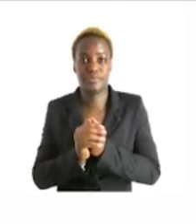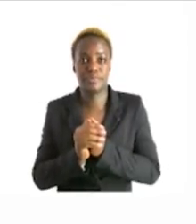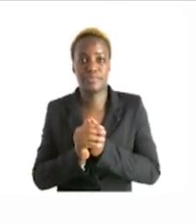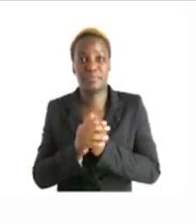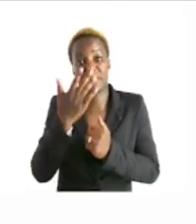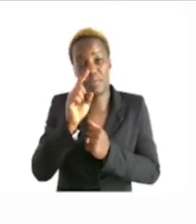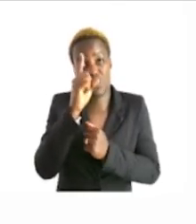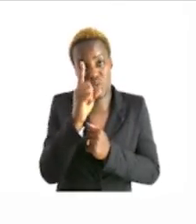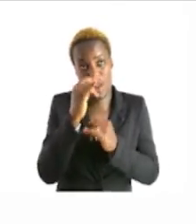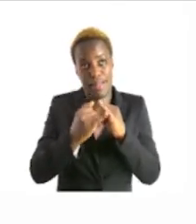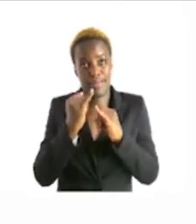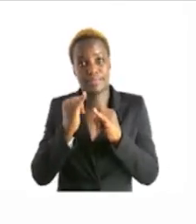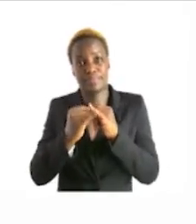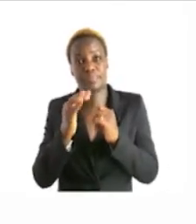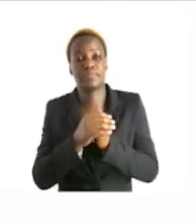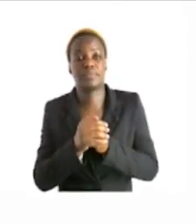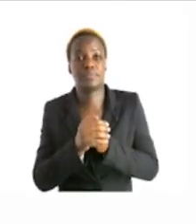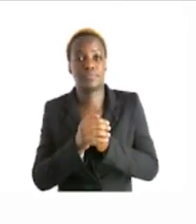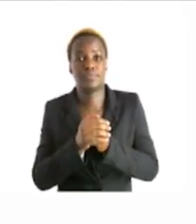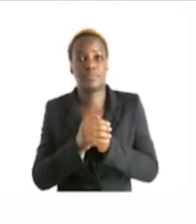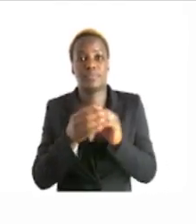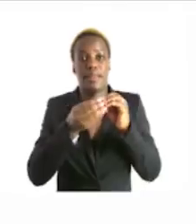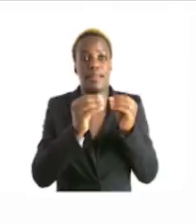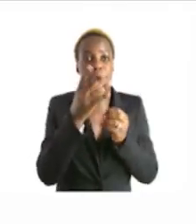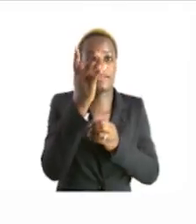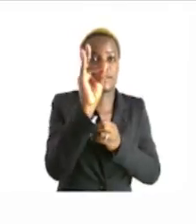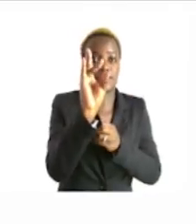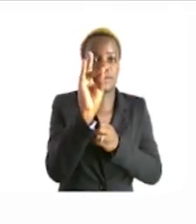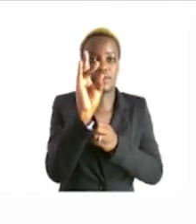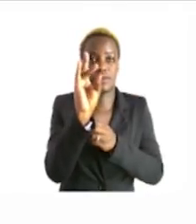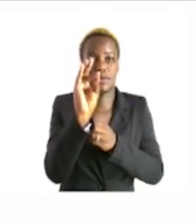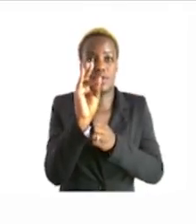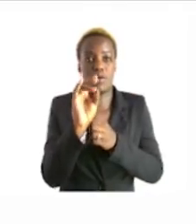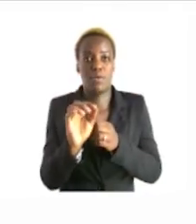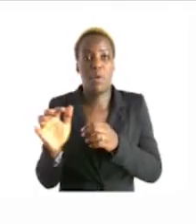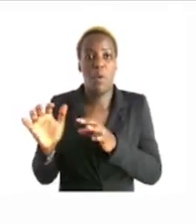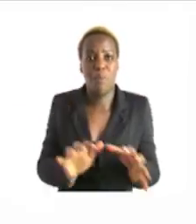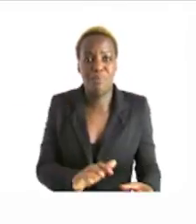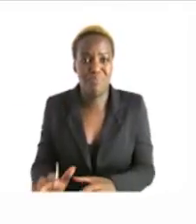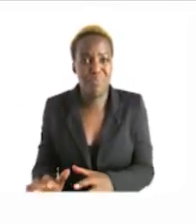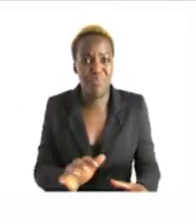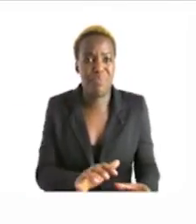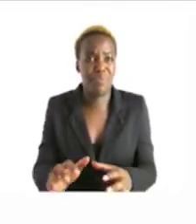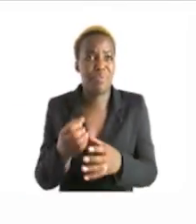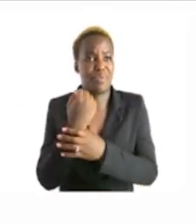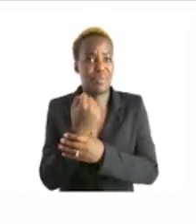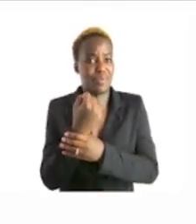let's take number seven basketball let us quickly clap the word